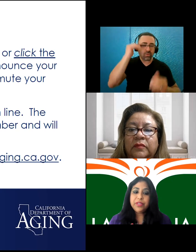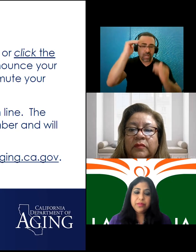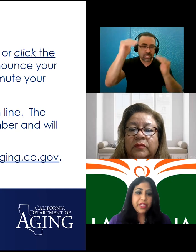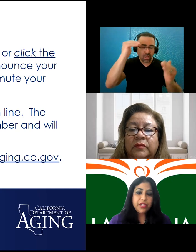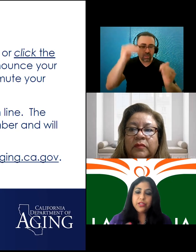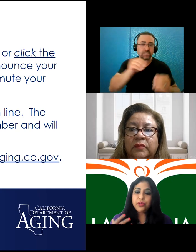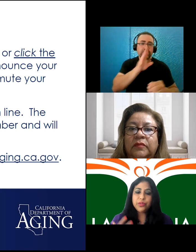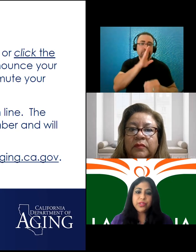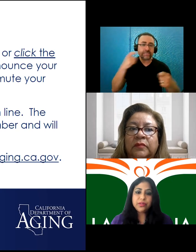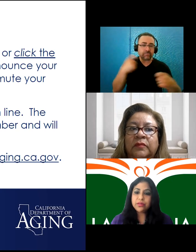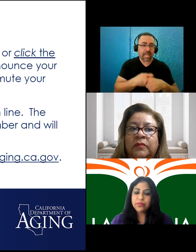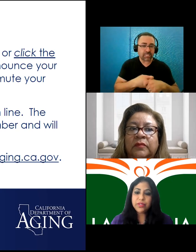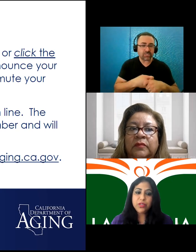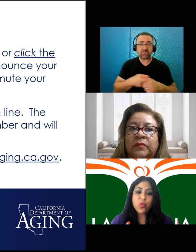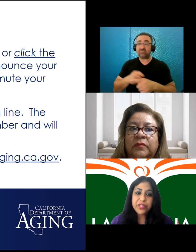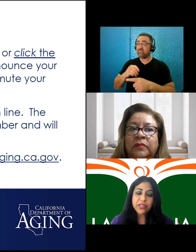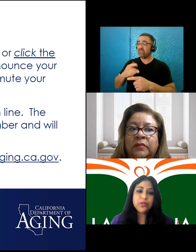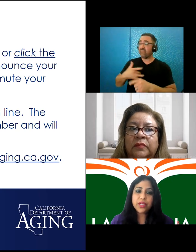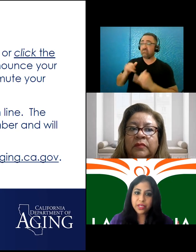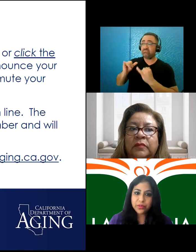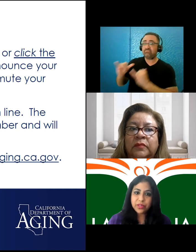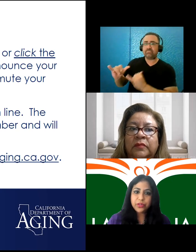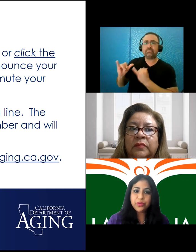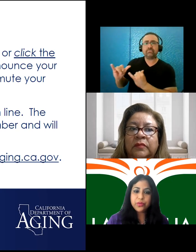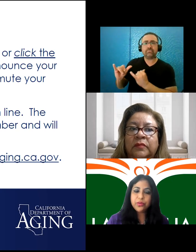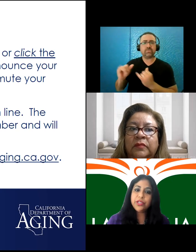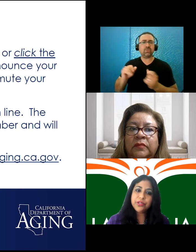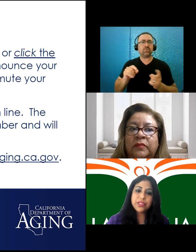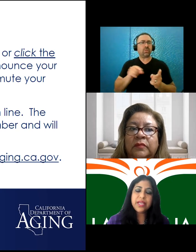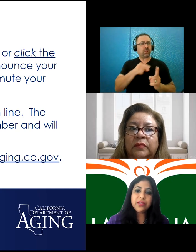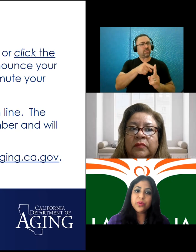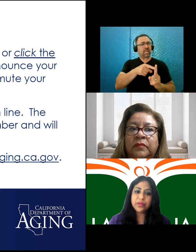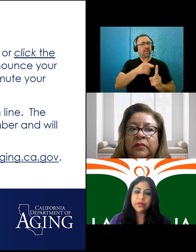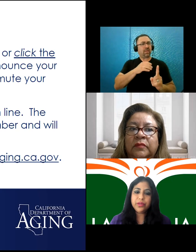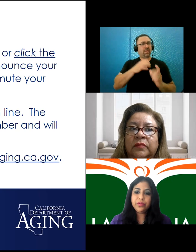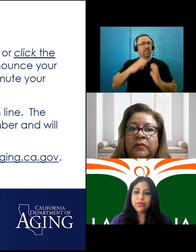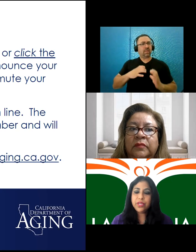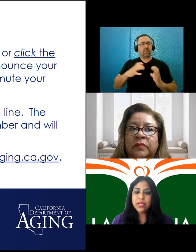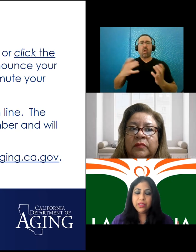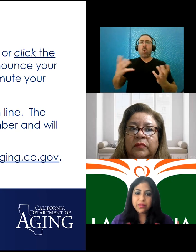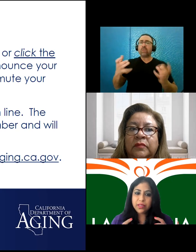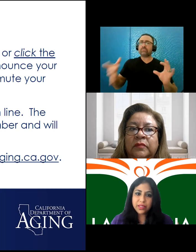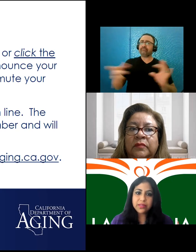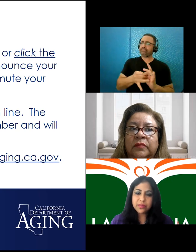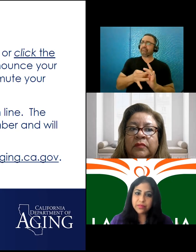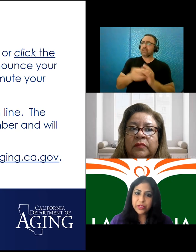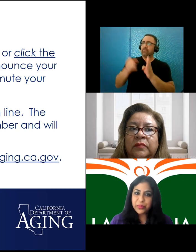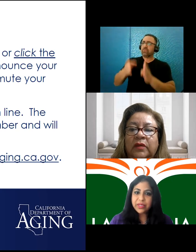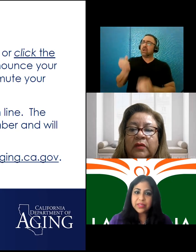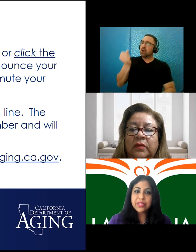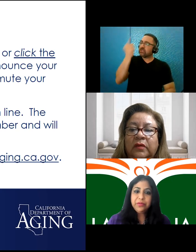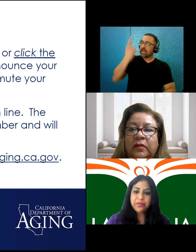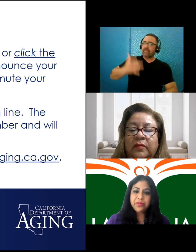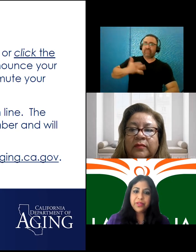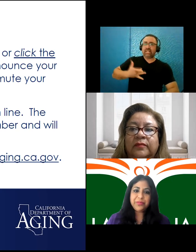who speaks Spanish, who is really wanting to connect with someone who understands what they're going through, is therapy